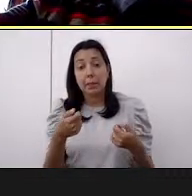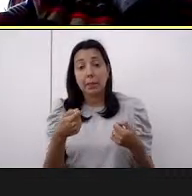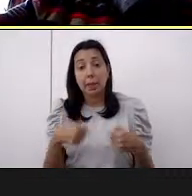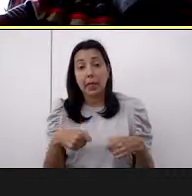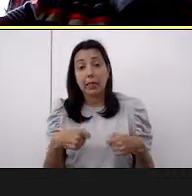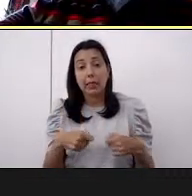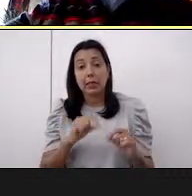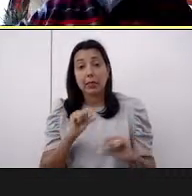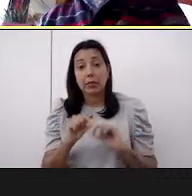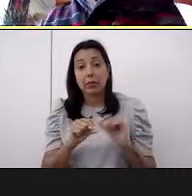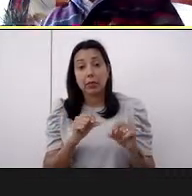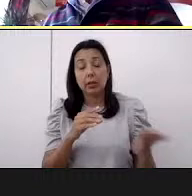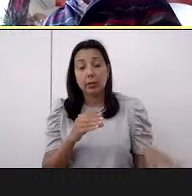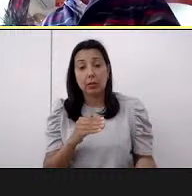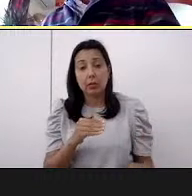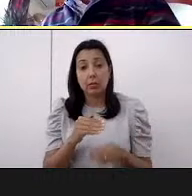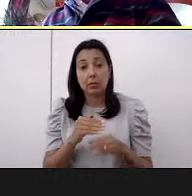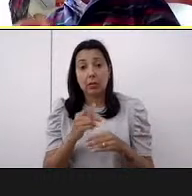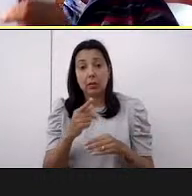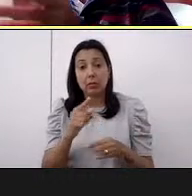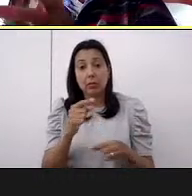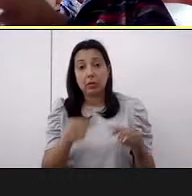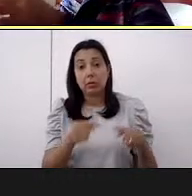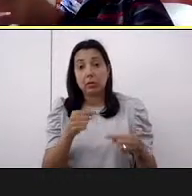legal frameworks.